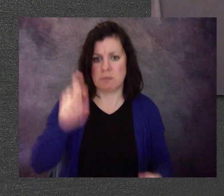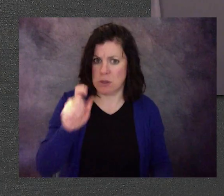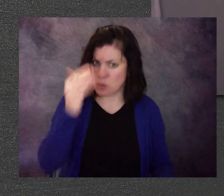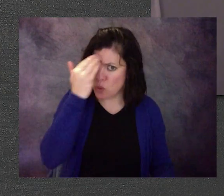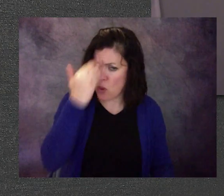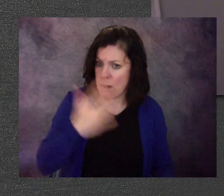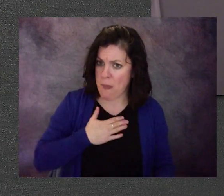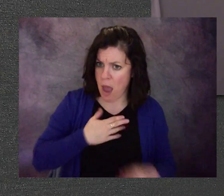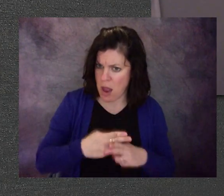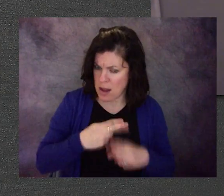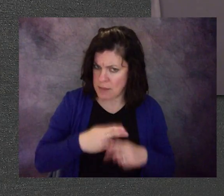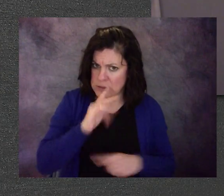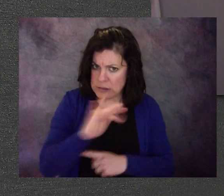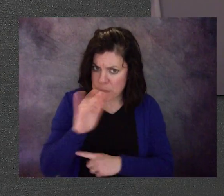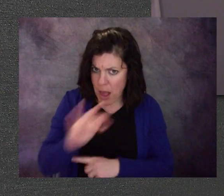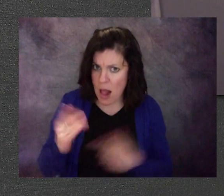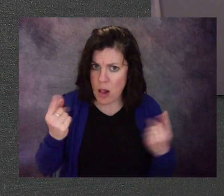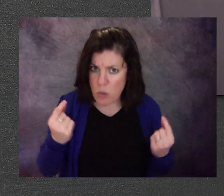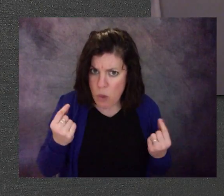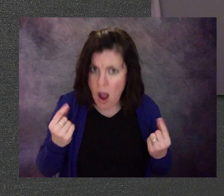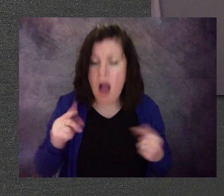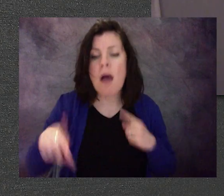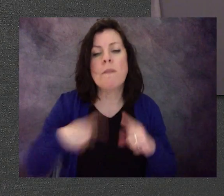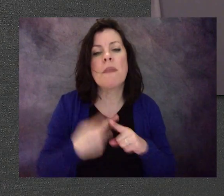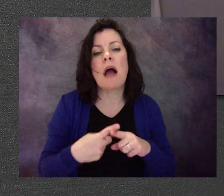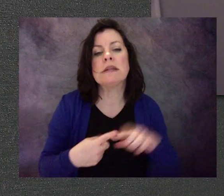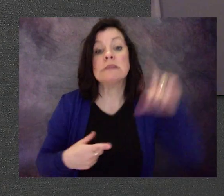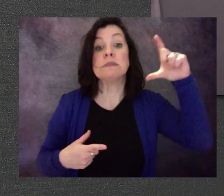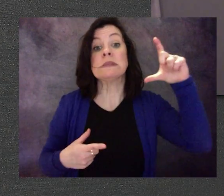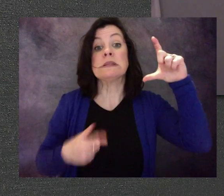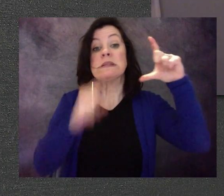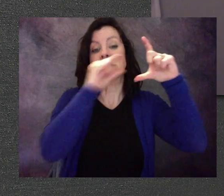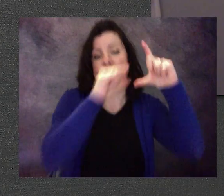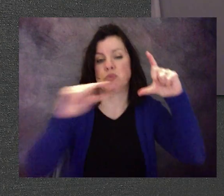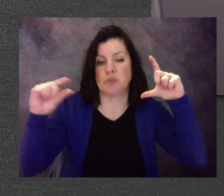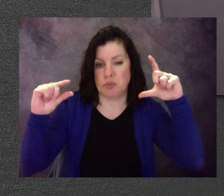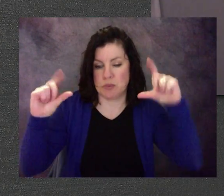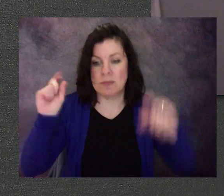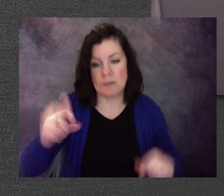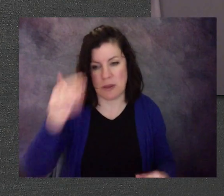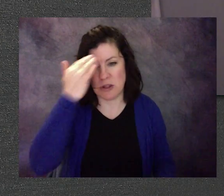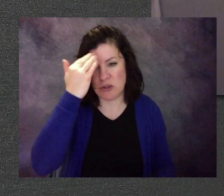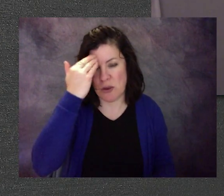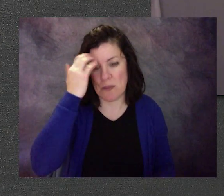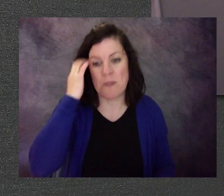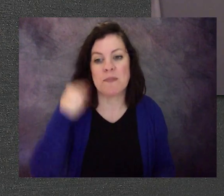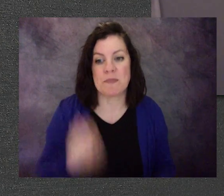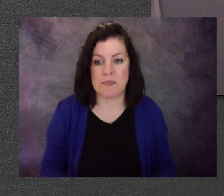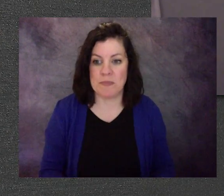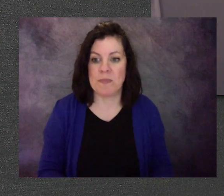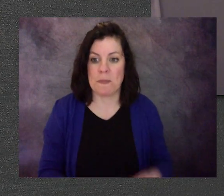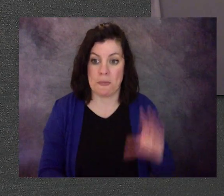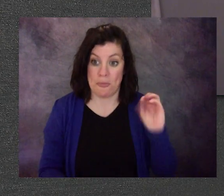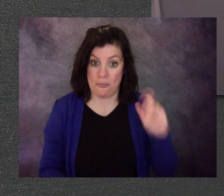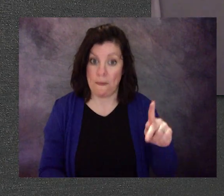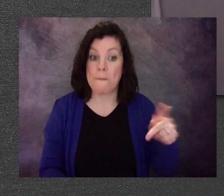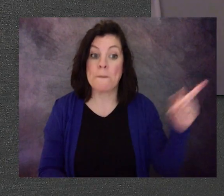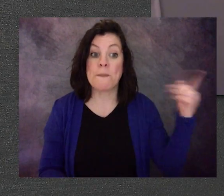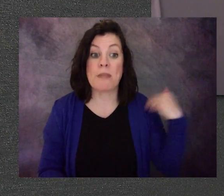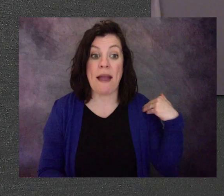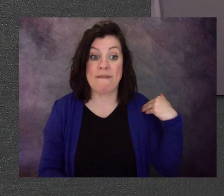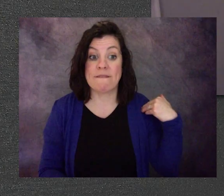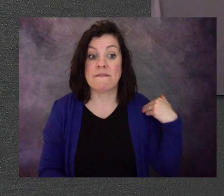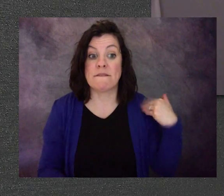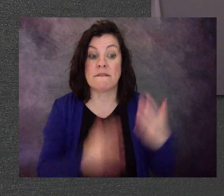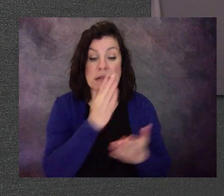to correctly write our name. So let's see if we can sort our letters based on capital,